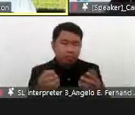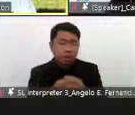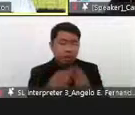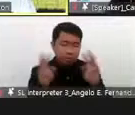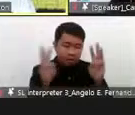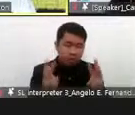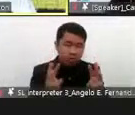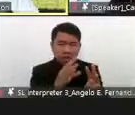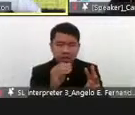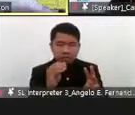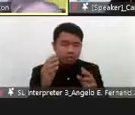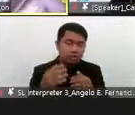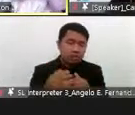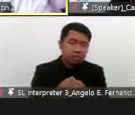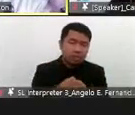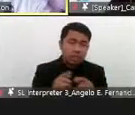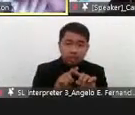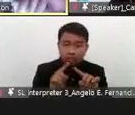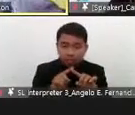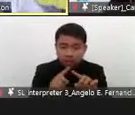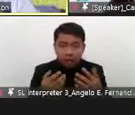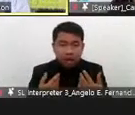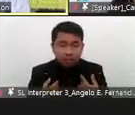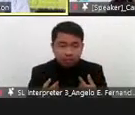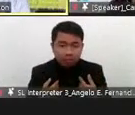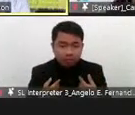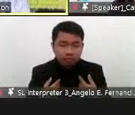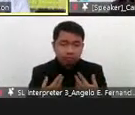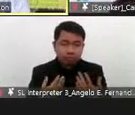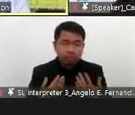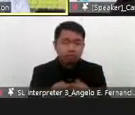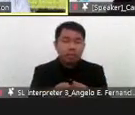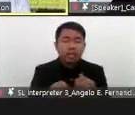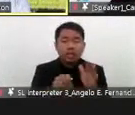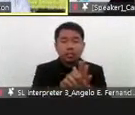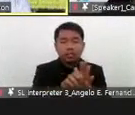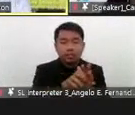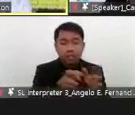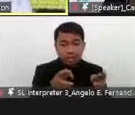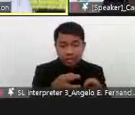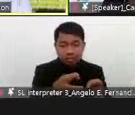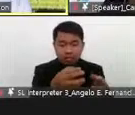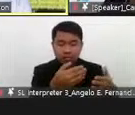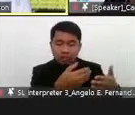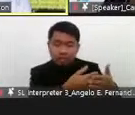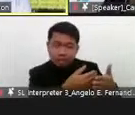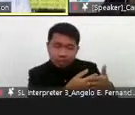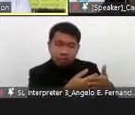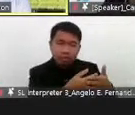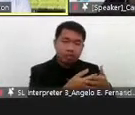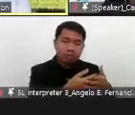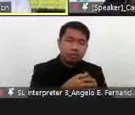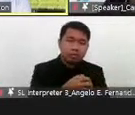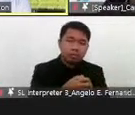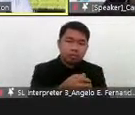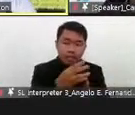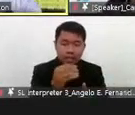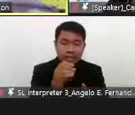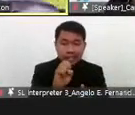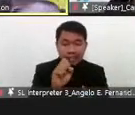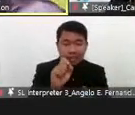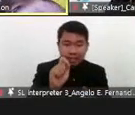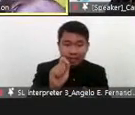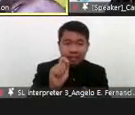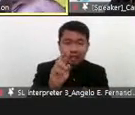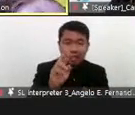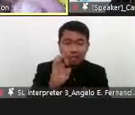forth. If you examine cut banks along any of the major rivers, even streams, small local streams in the Philippines, you'll see